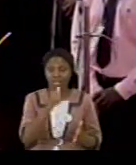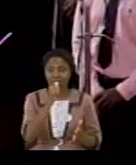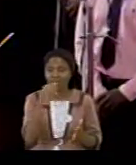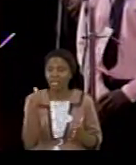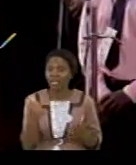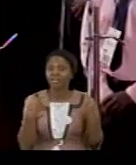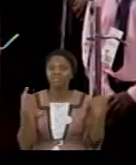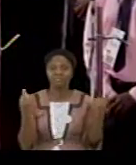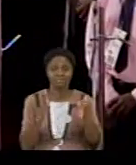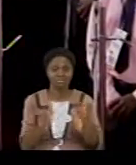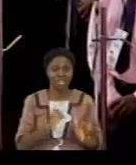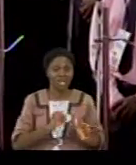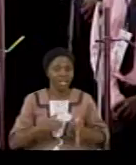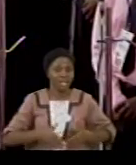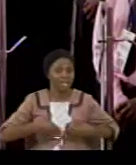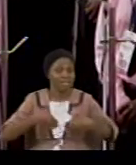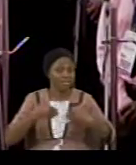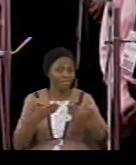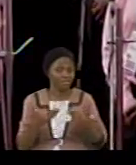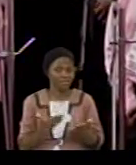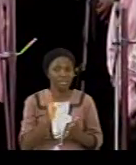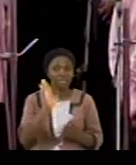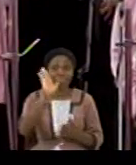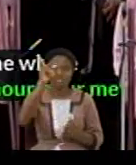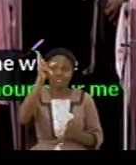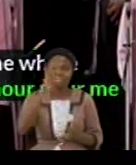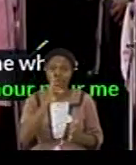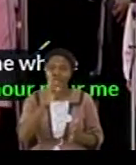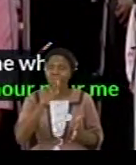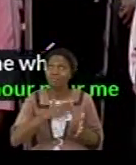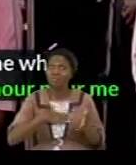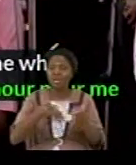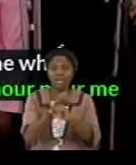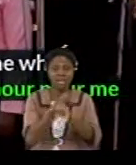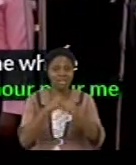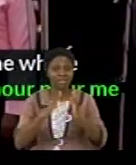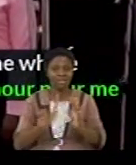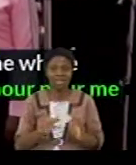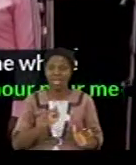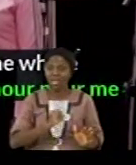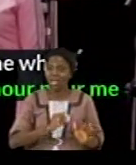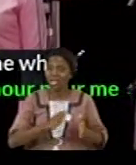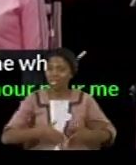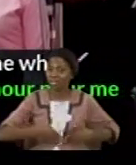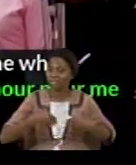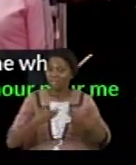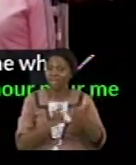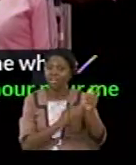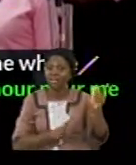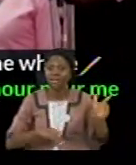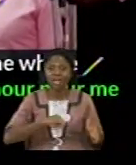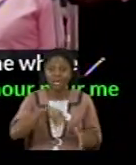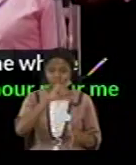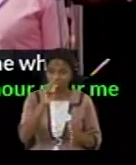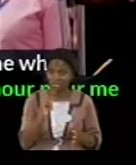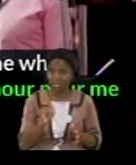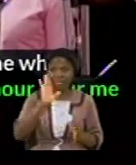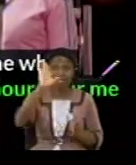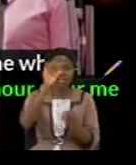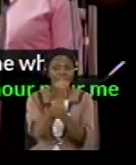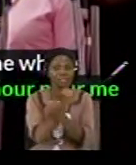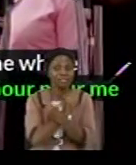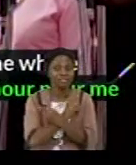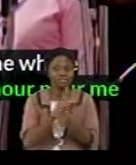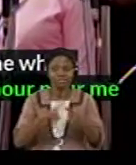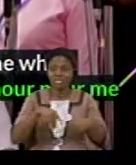I confess you're my Savior. I confess, Lord, I need your love to make